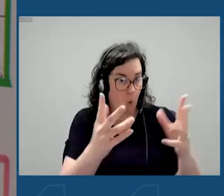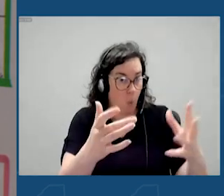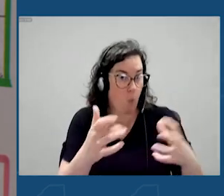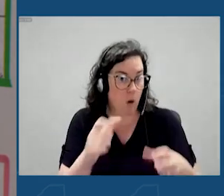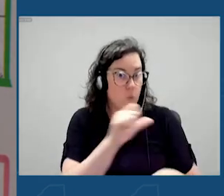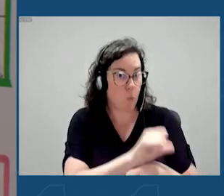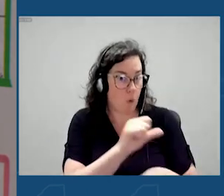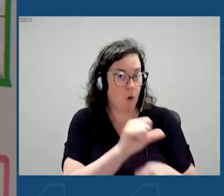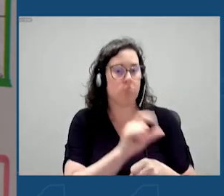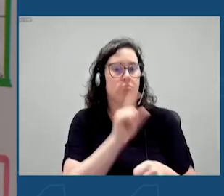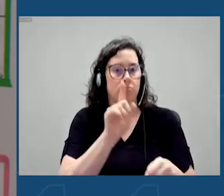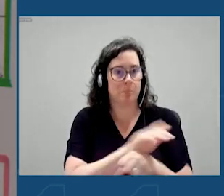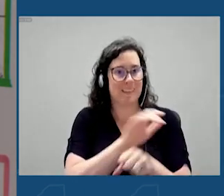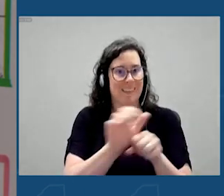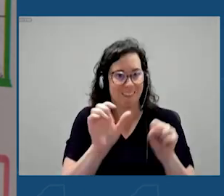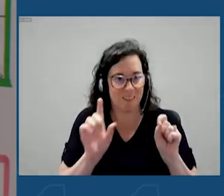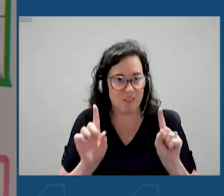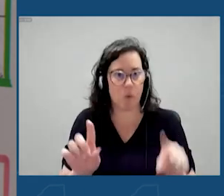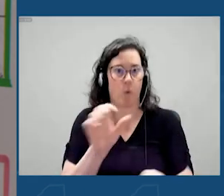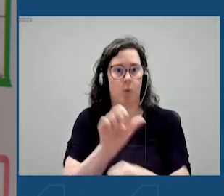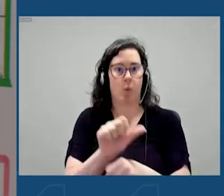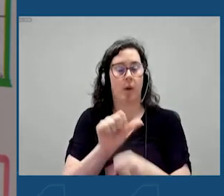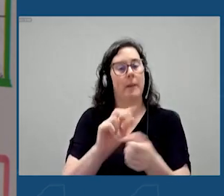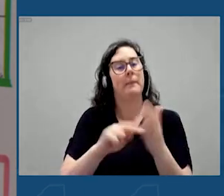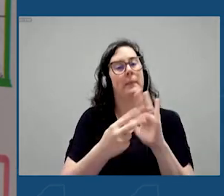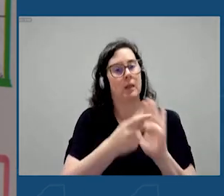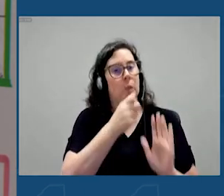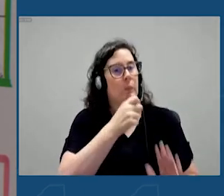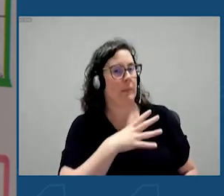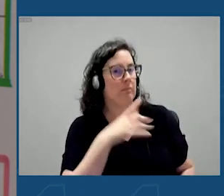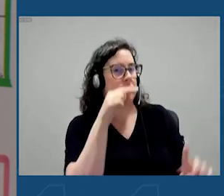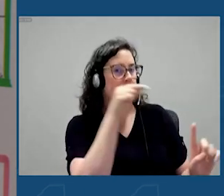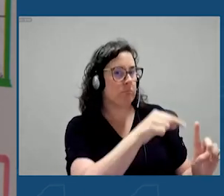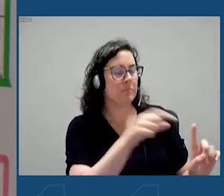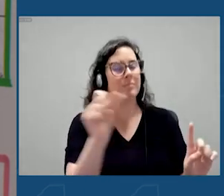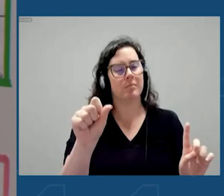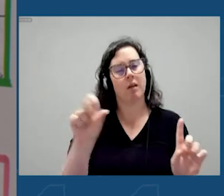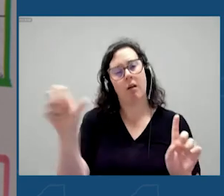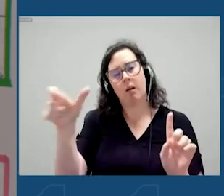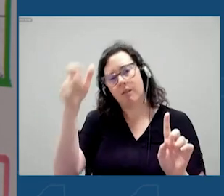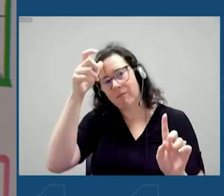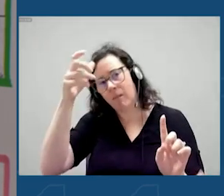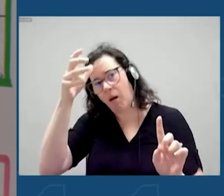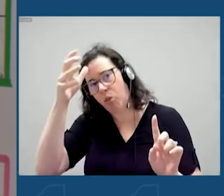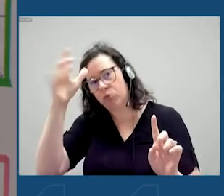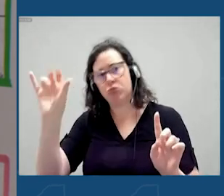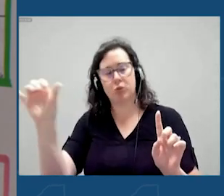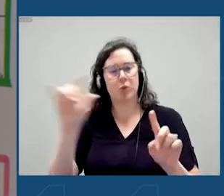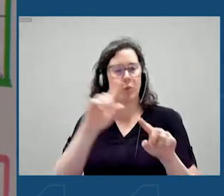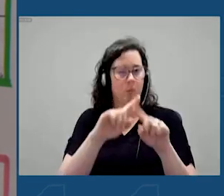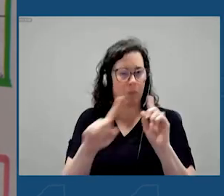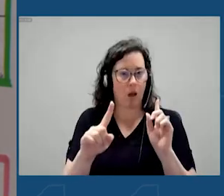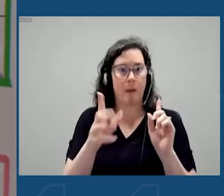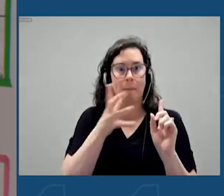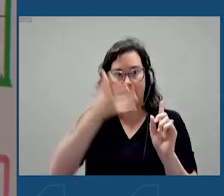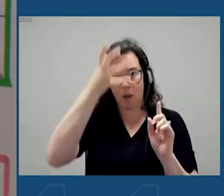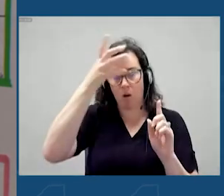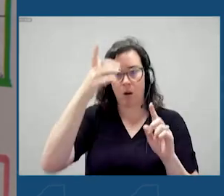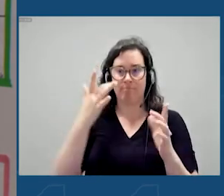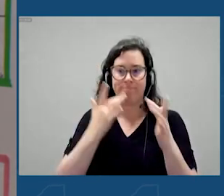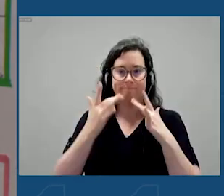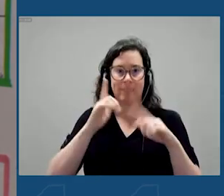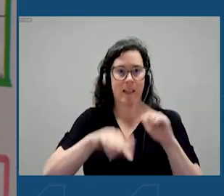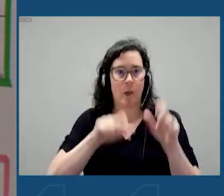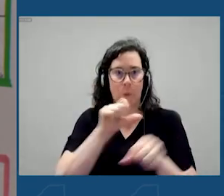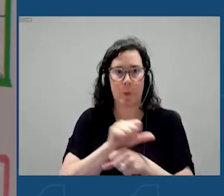workforce. That means a lot of women particularly, but parents who have not been able to work. And I tell employers, you want